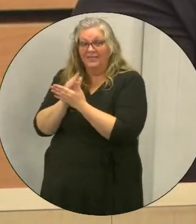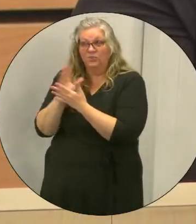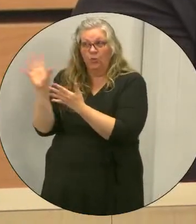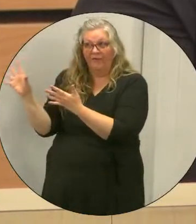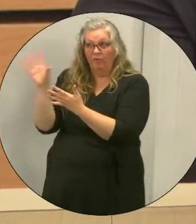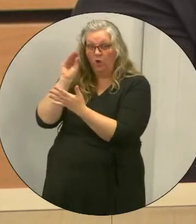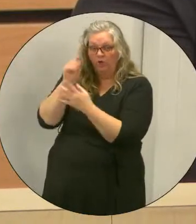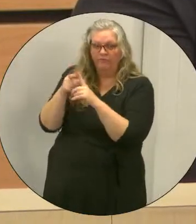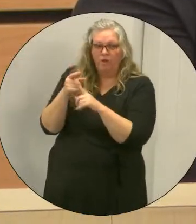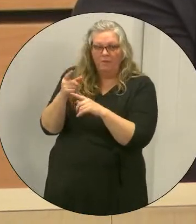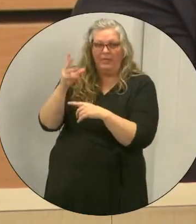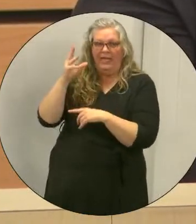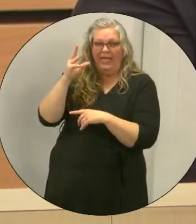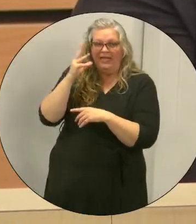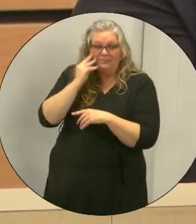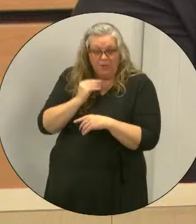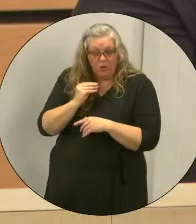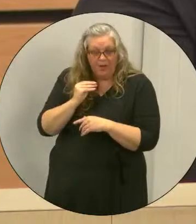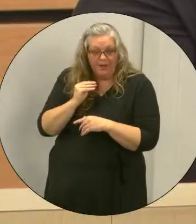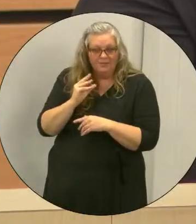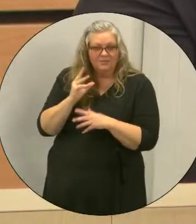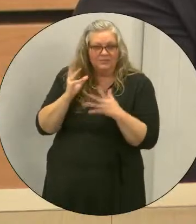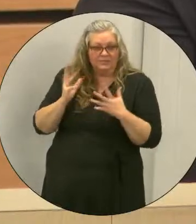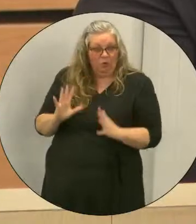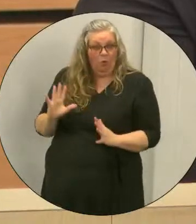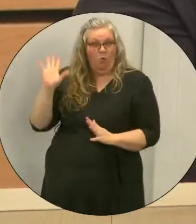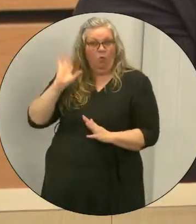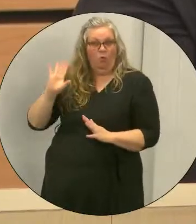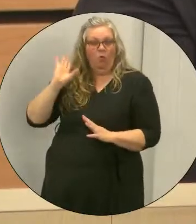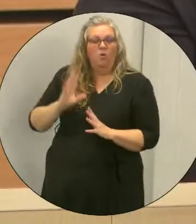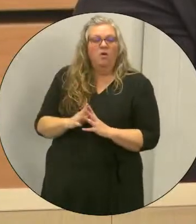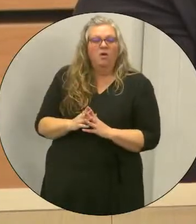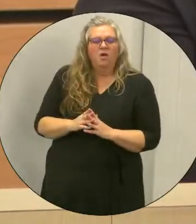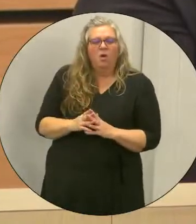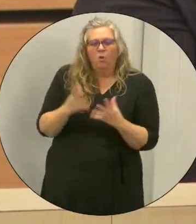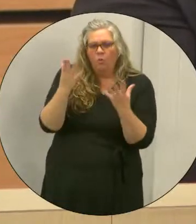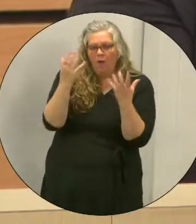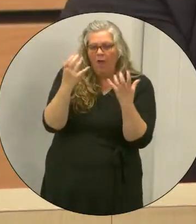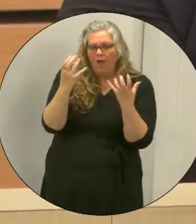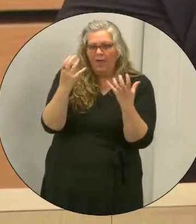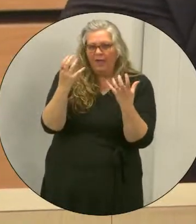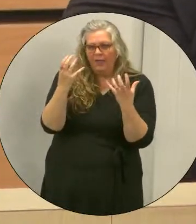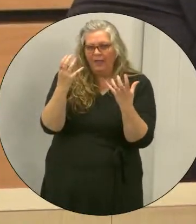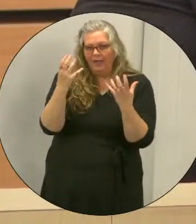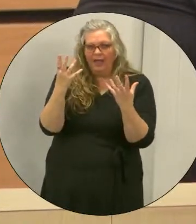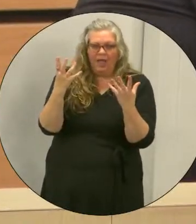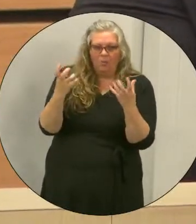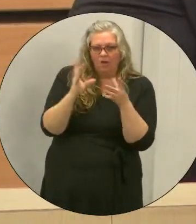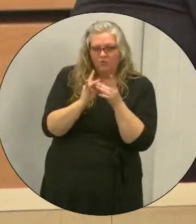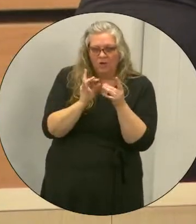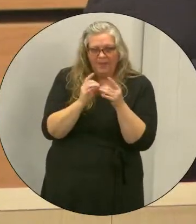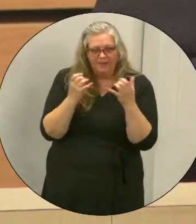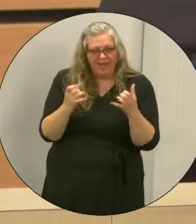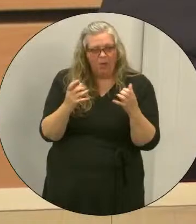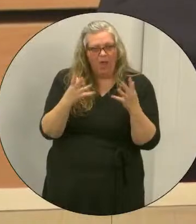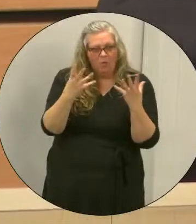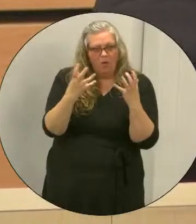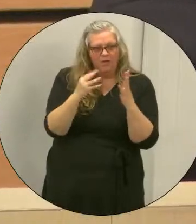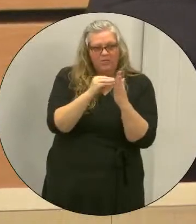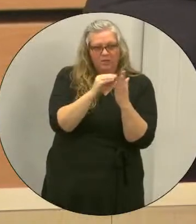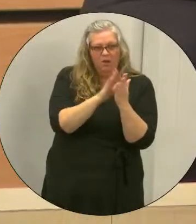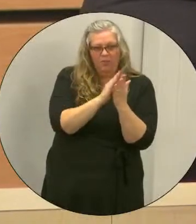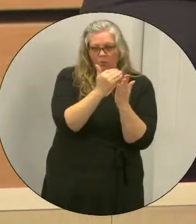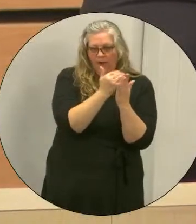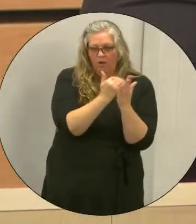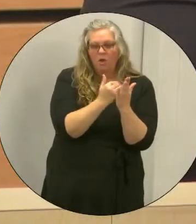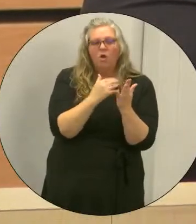previous experience. And the reason I'm bringing this up now is I want it to be put on record for a recommendation. So we